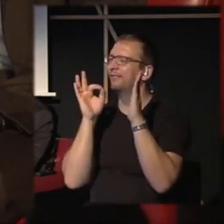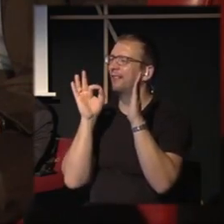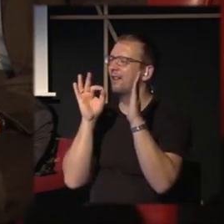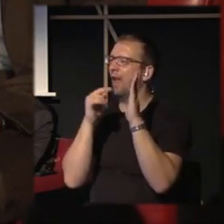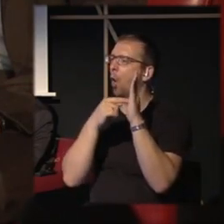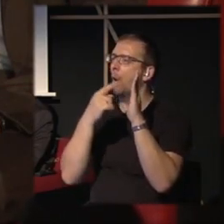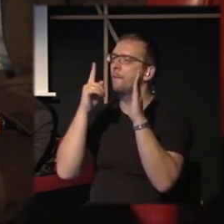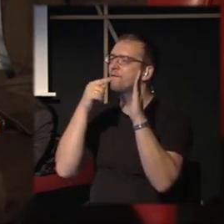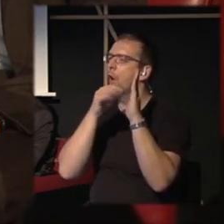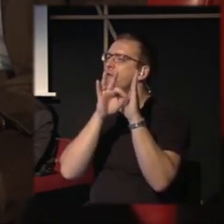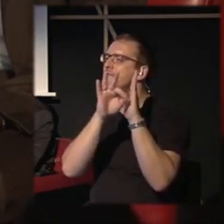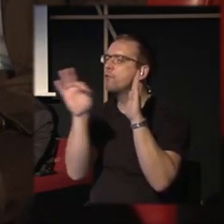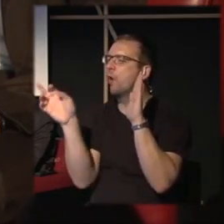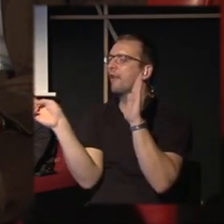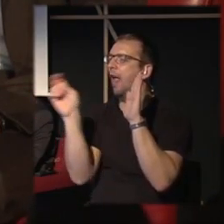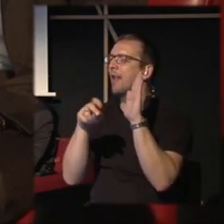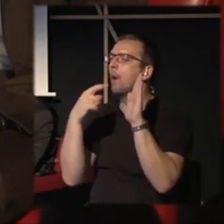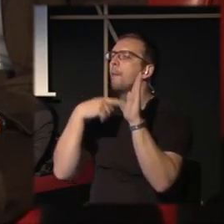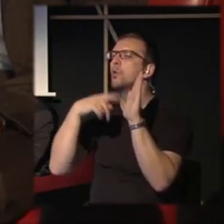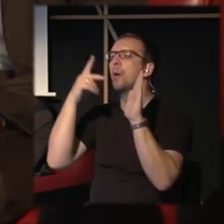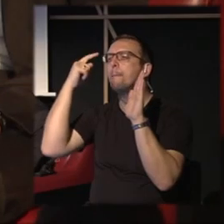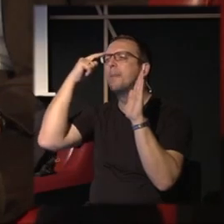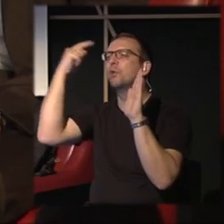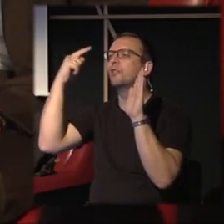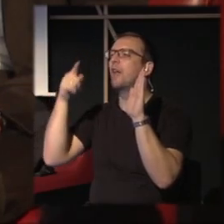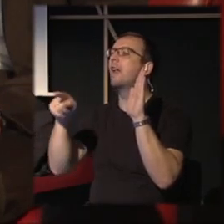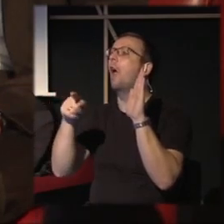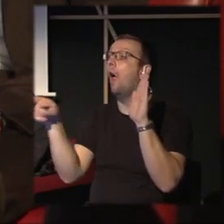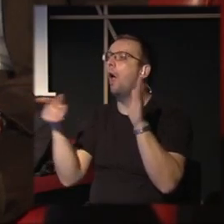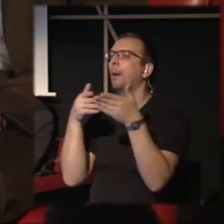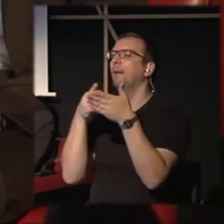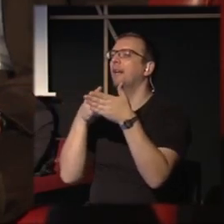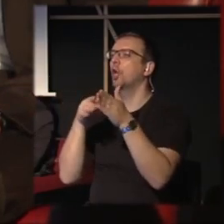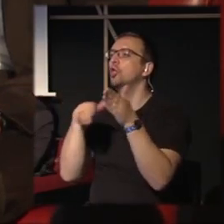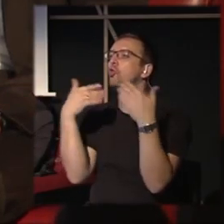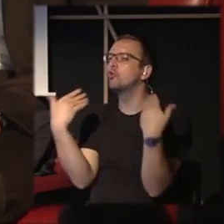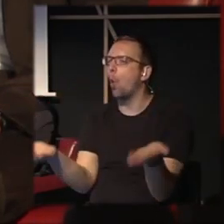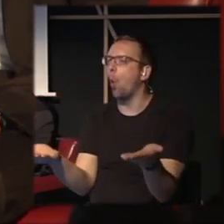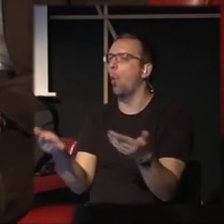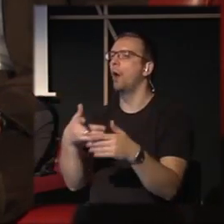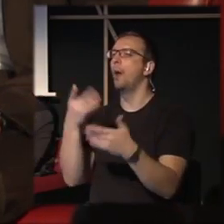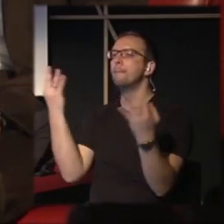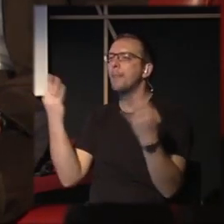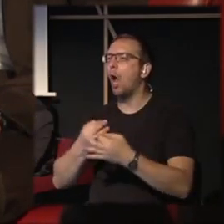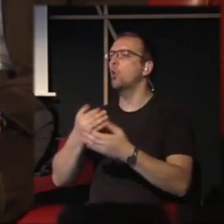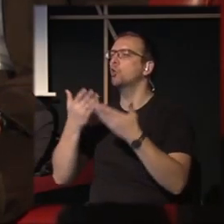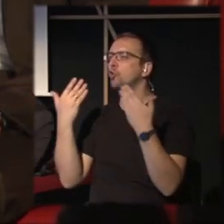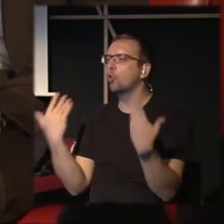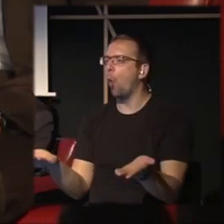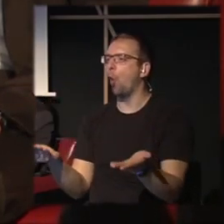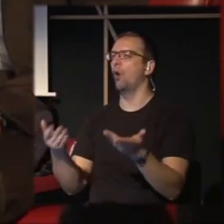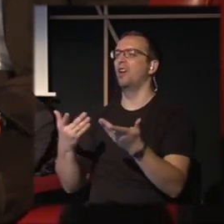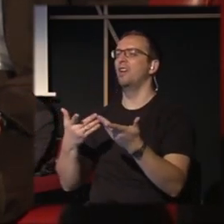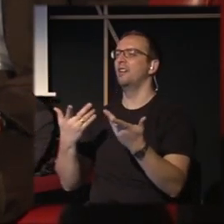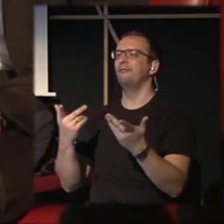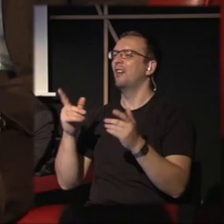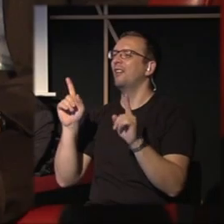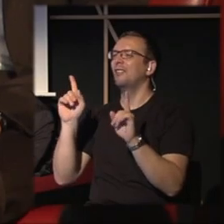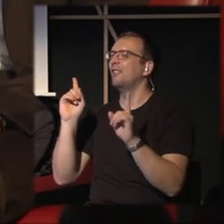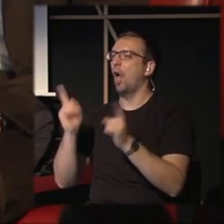and to understand better all obstacles that disabled people are facing in their daily